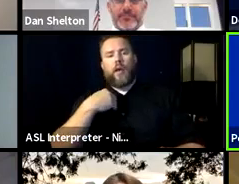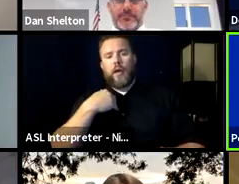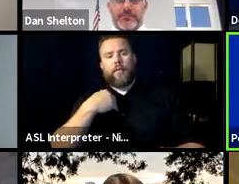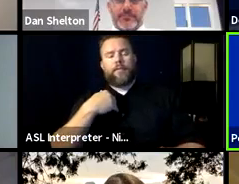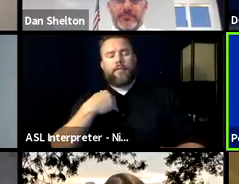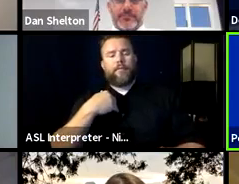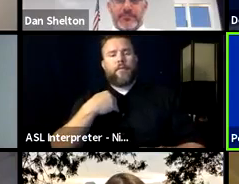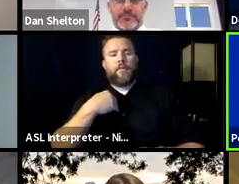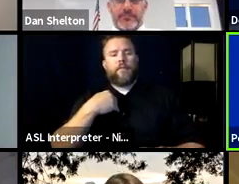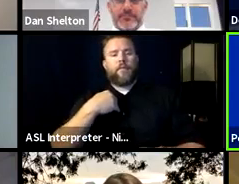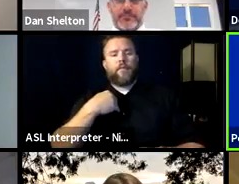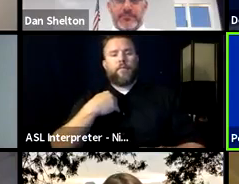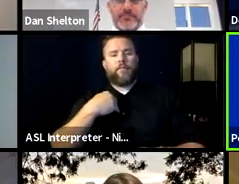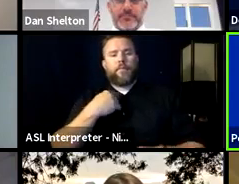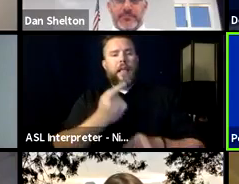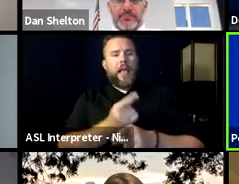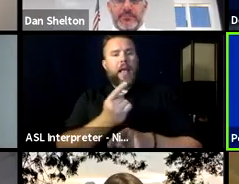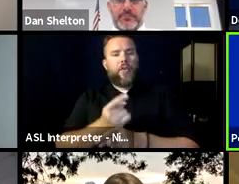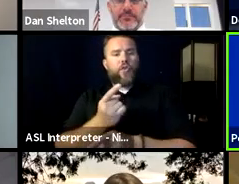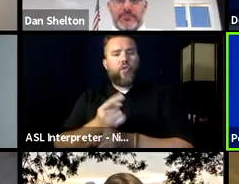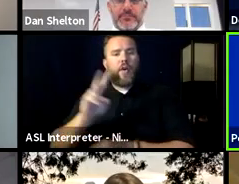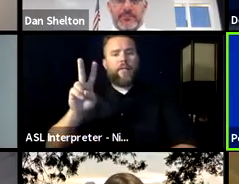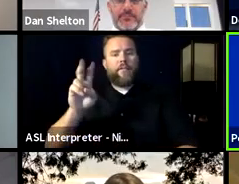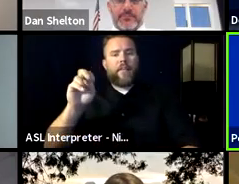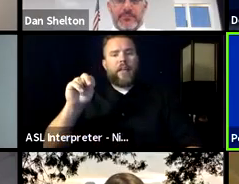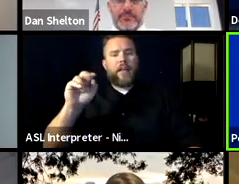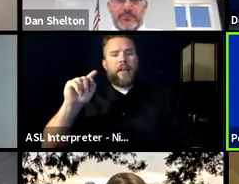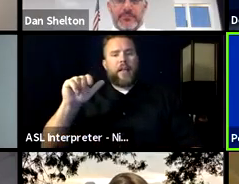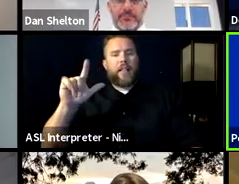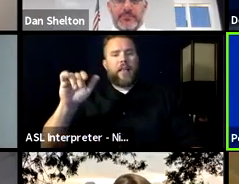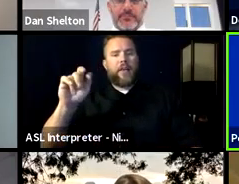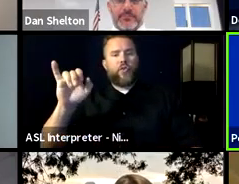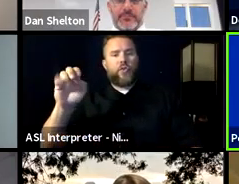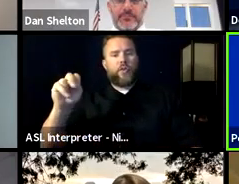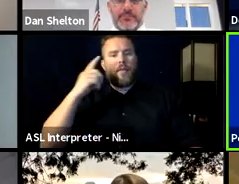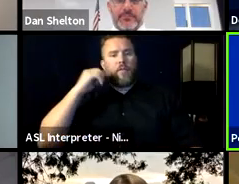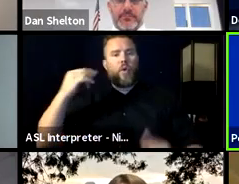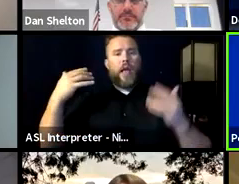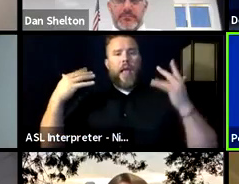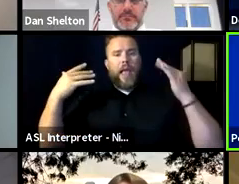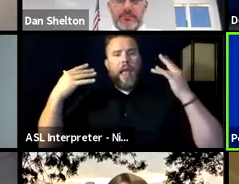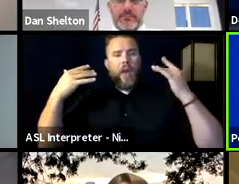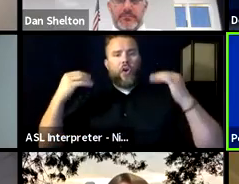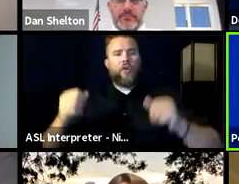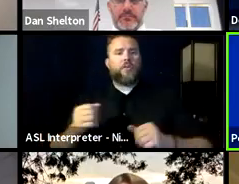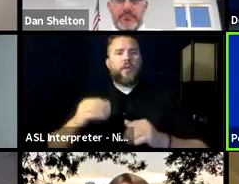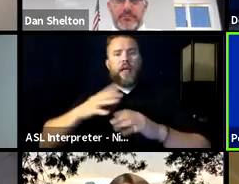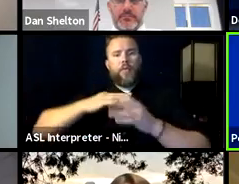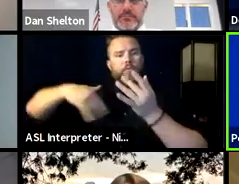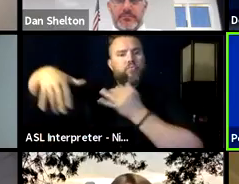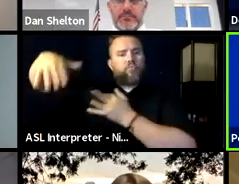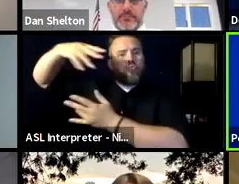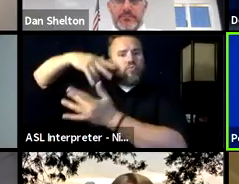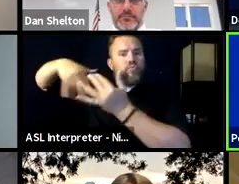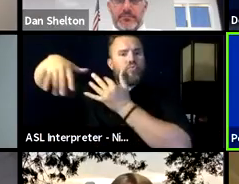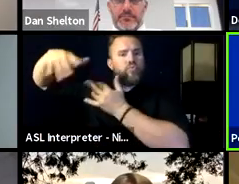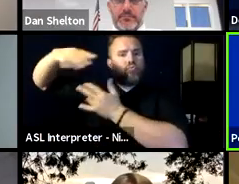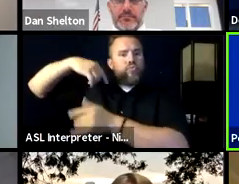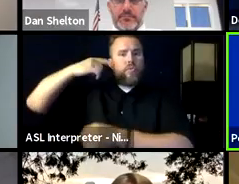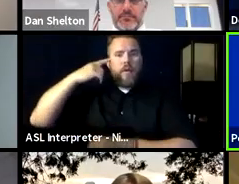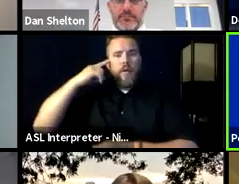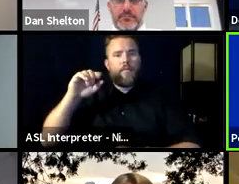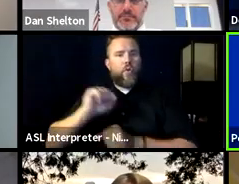coronavirus, and whereas the health and safety of members of the Christina School District Board of Education and other personnel needed